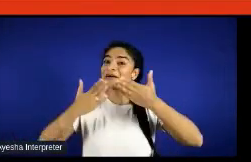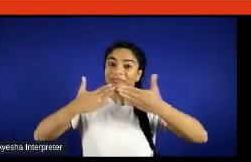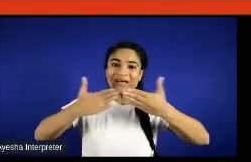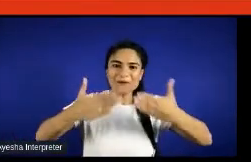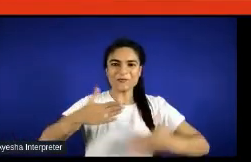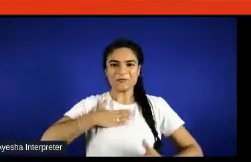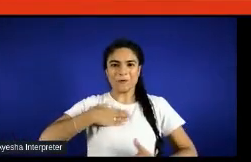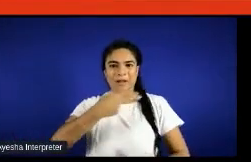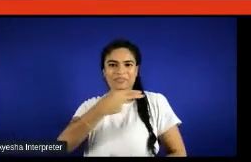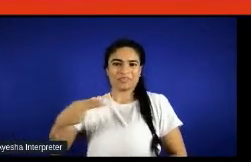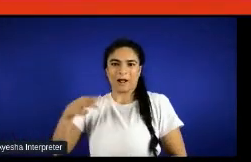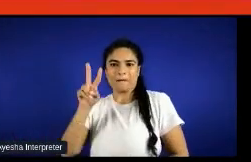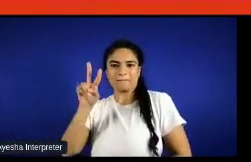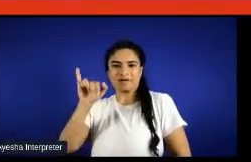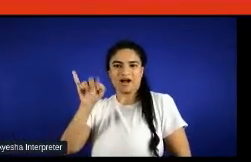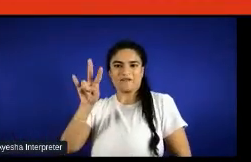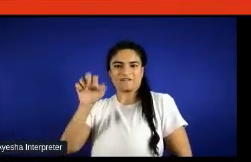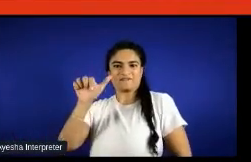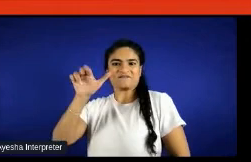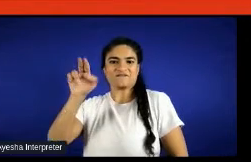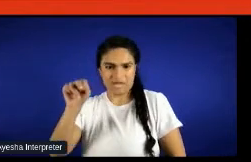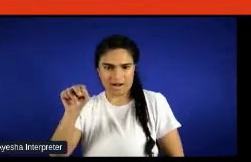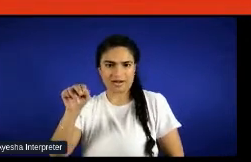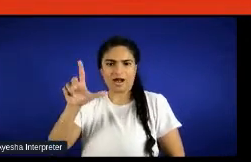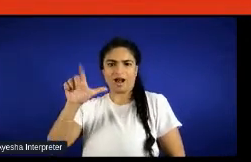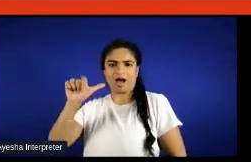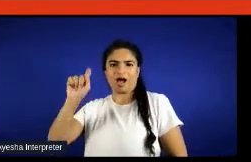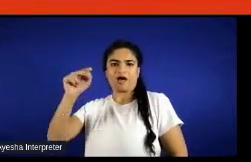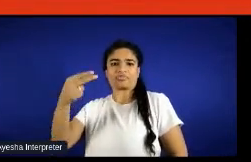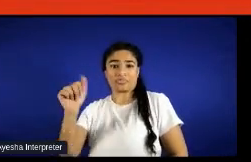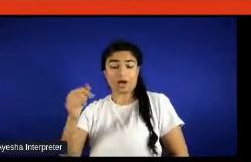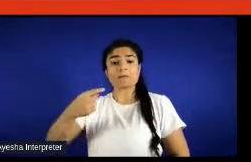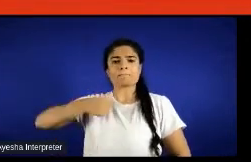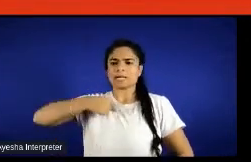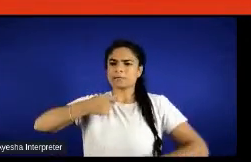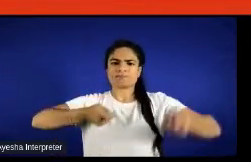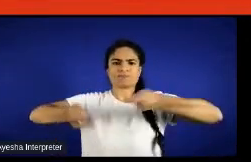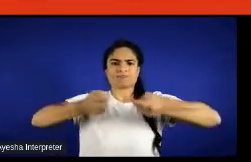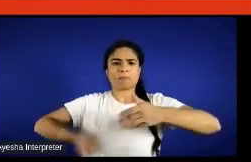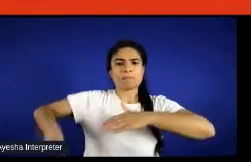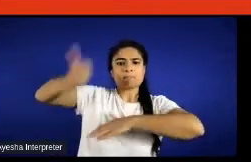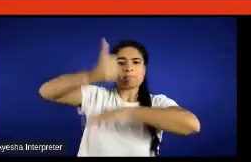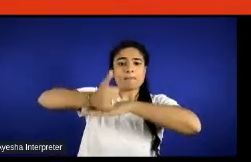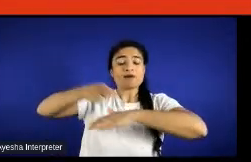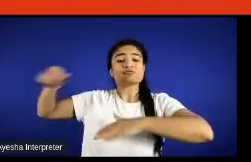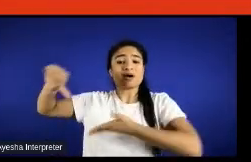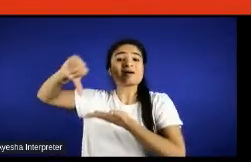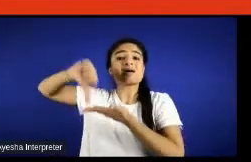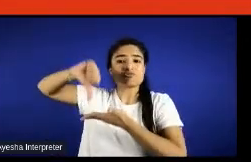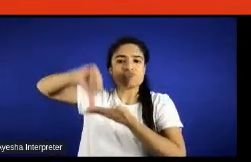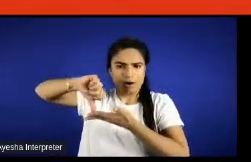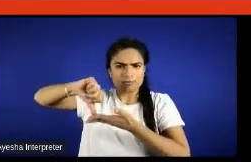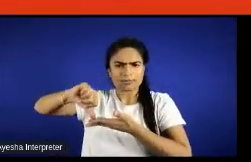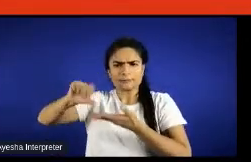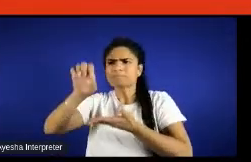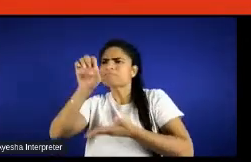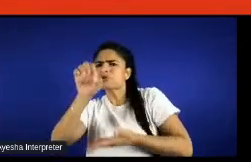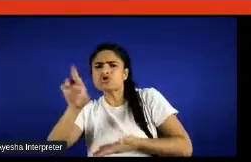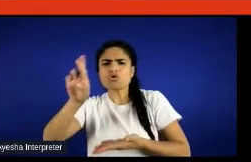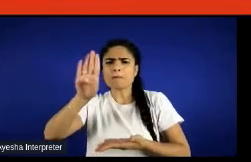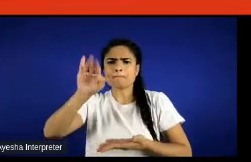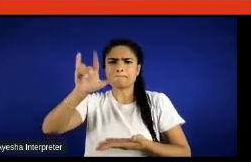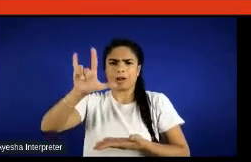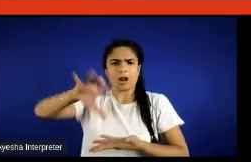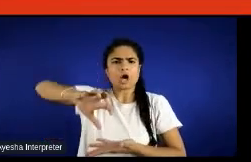country office. My session will more focus on two topics that I noticed in